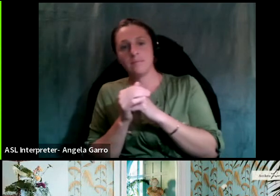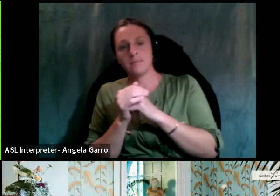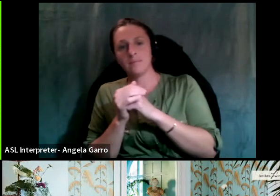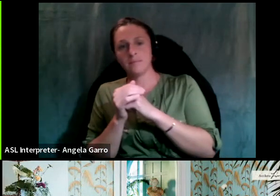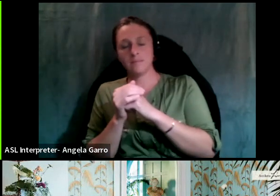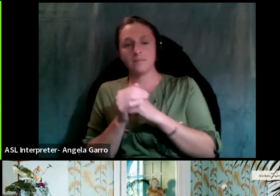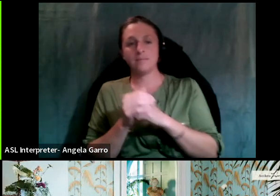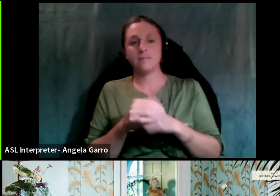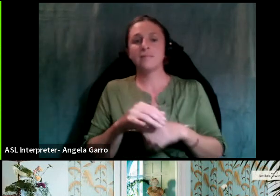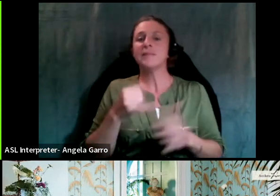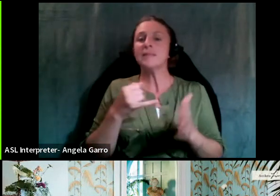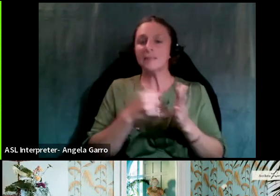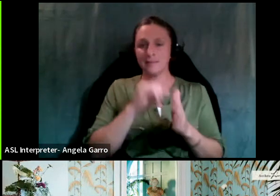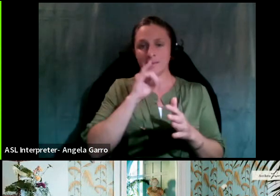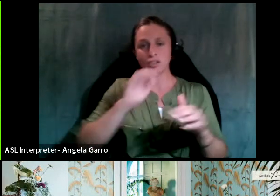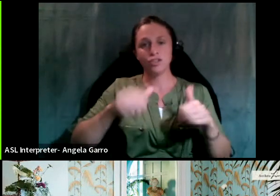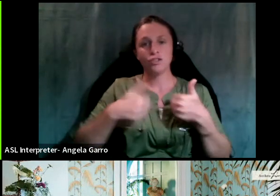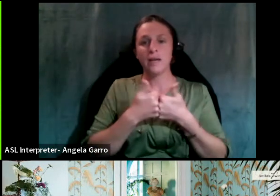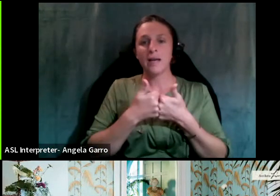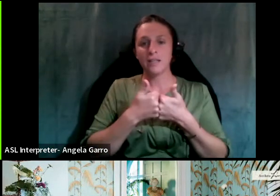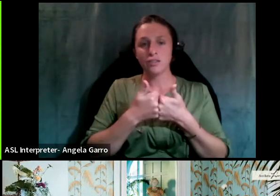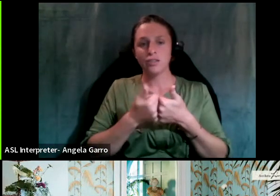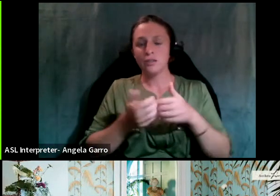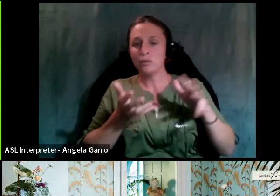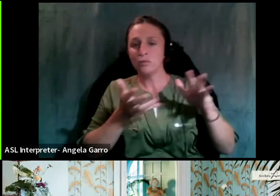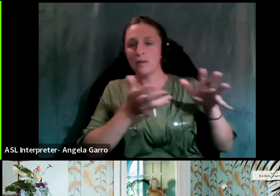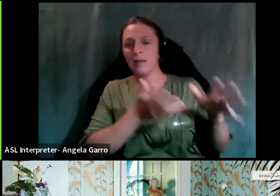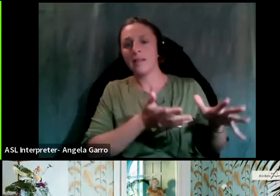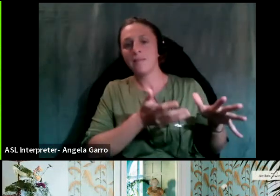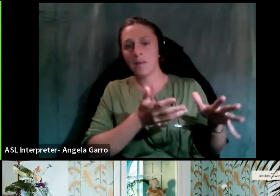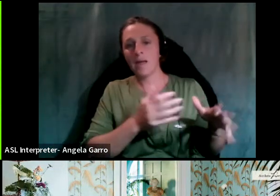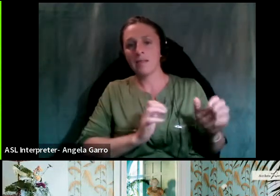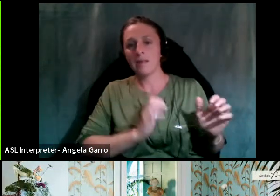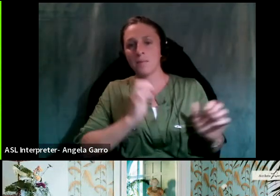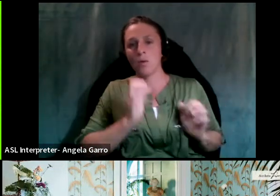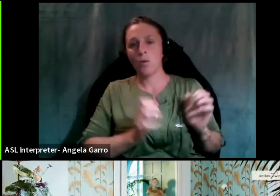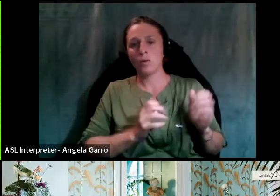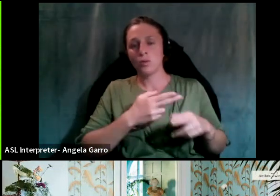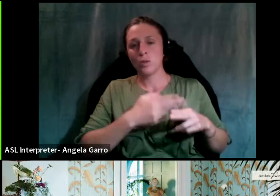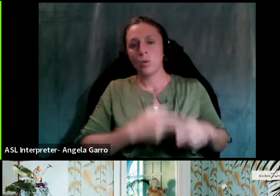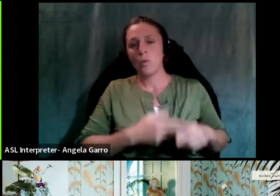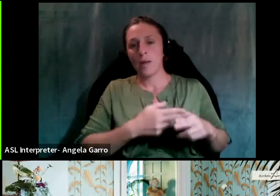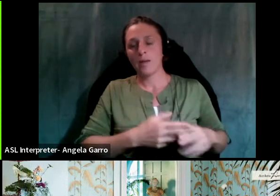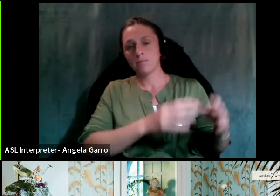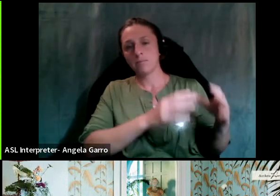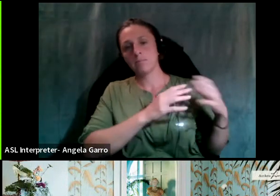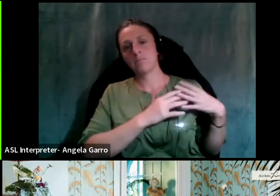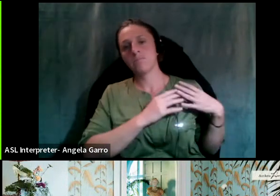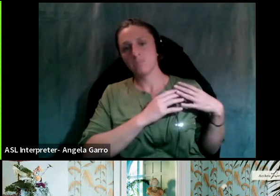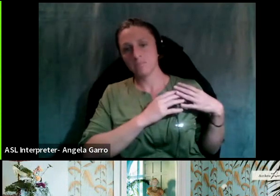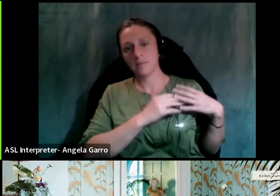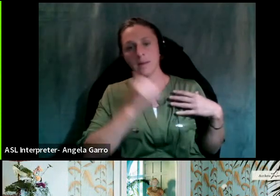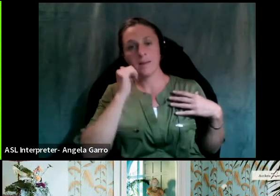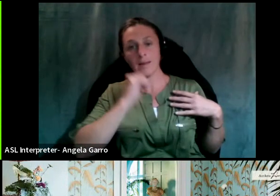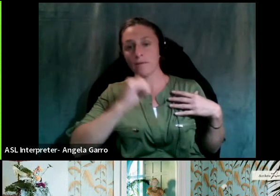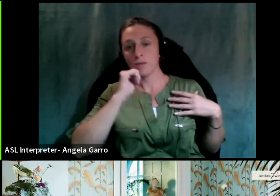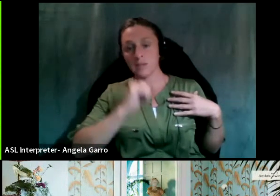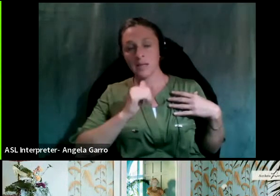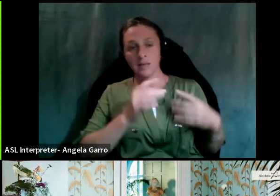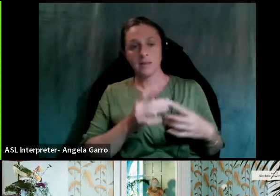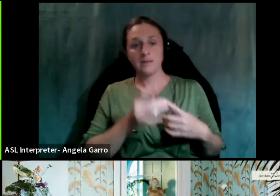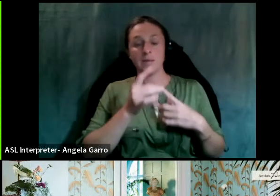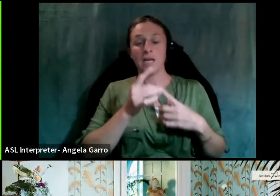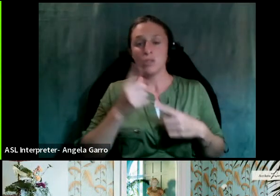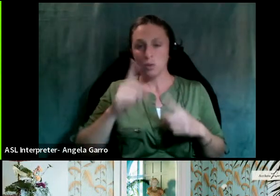It is challenging to leave behind the emotional weight of this work every day, especially when we know the